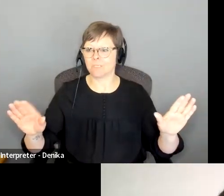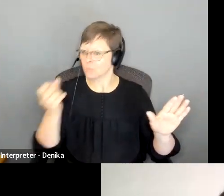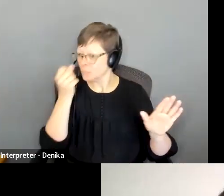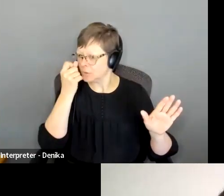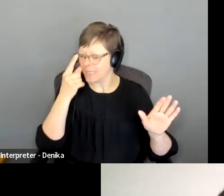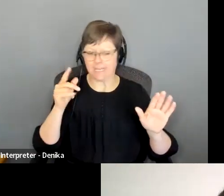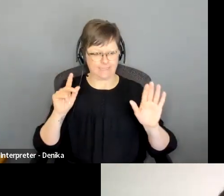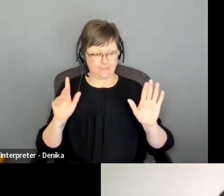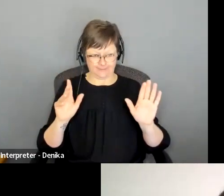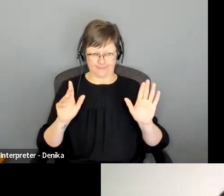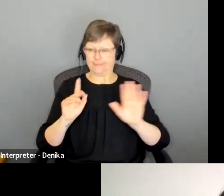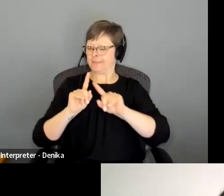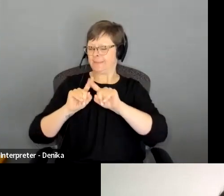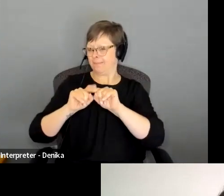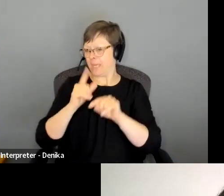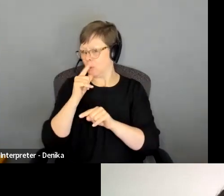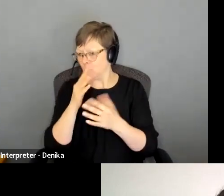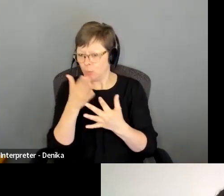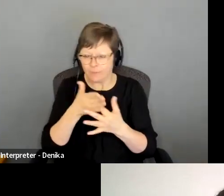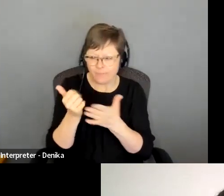intervene, that would be considered intervention.